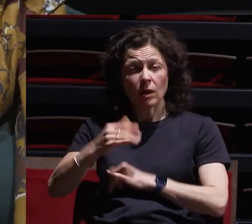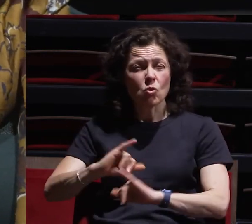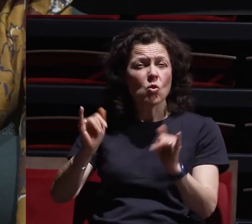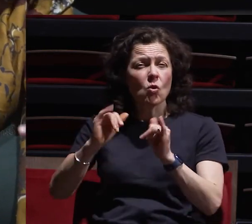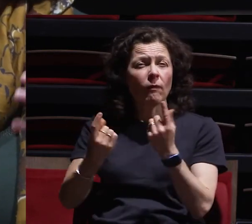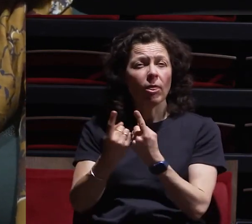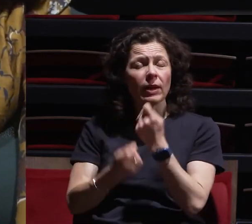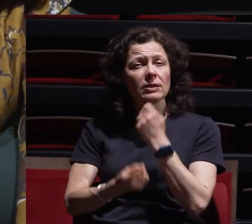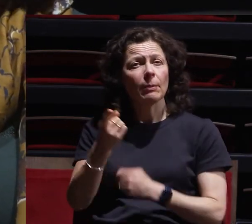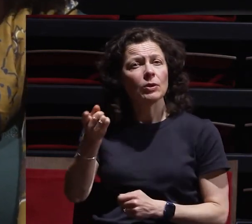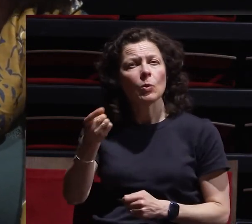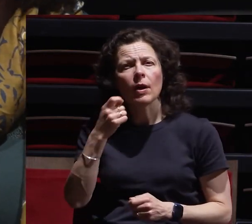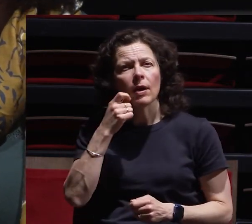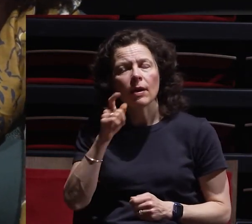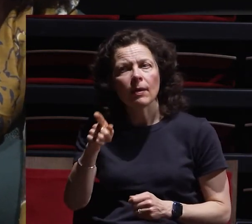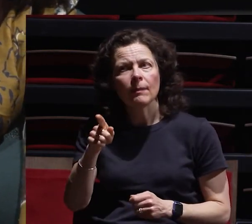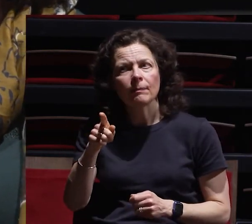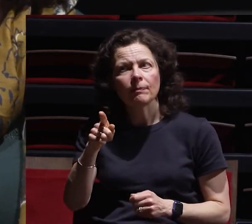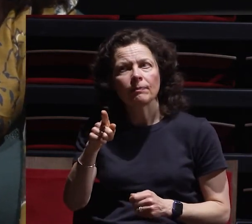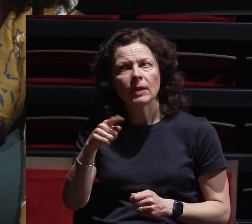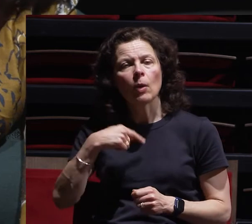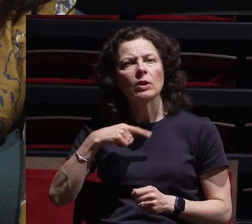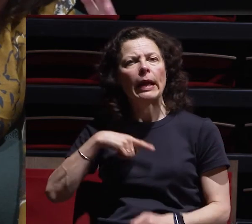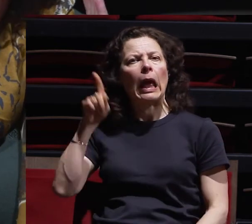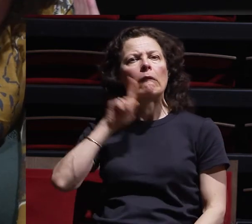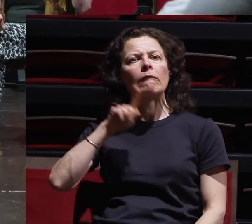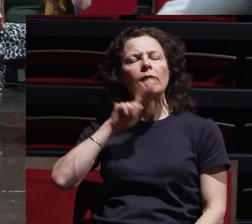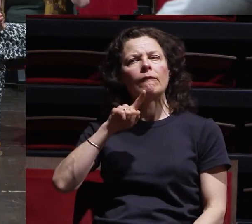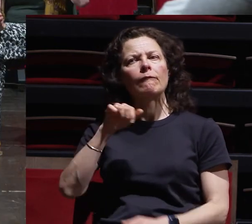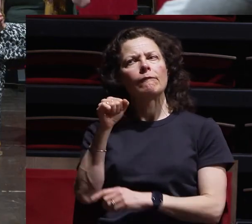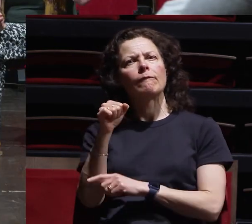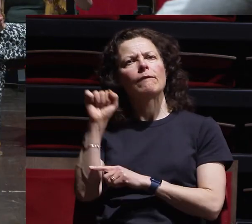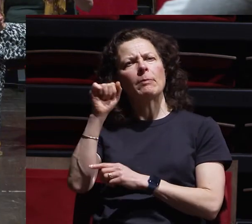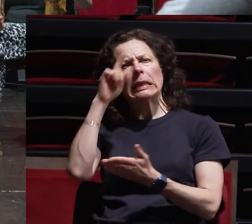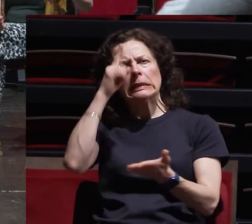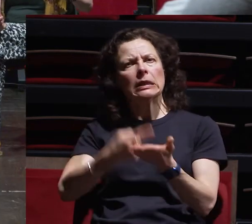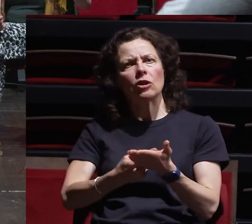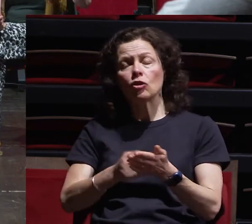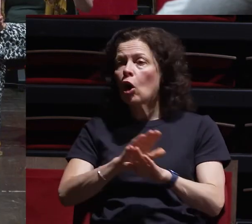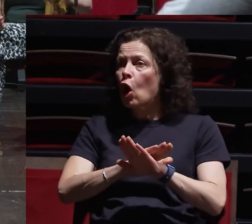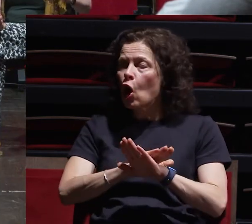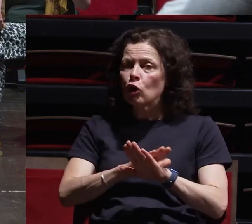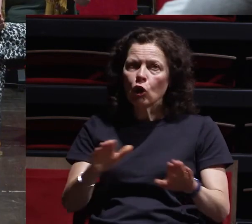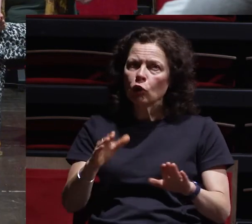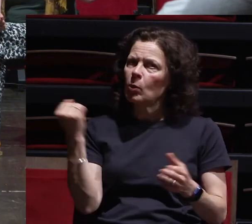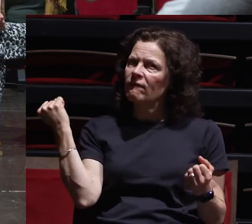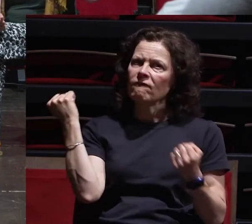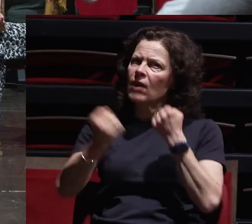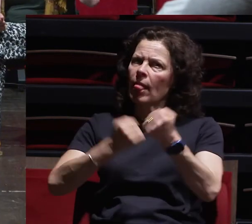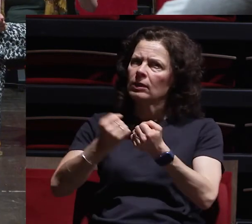want her to start relating all the terrible things that happened to her. Like a feminist decision not to